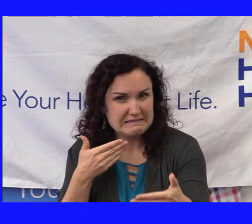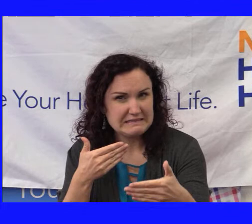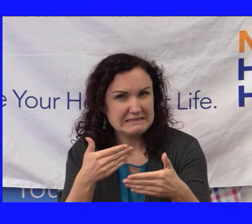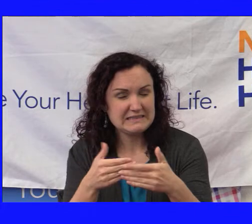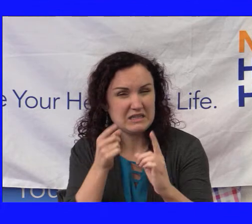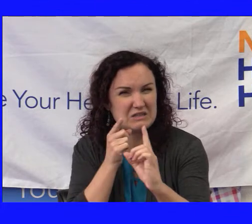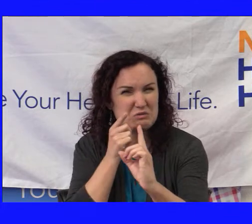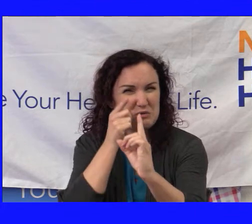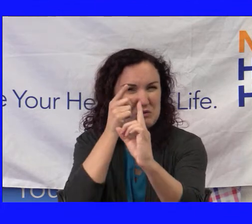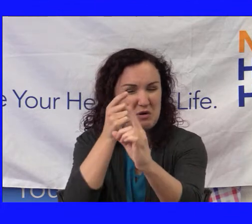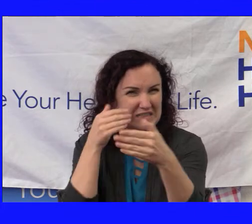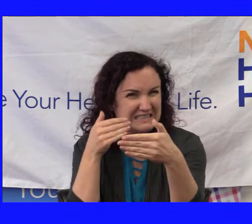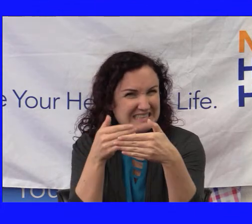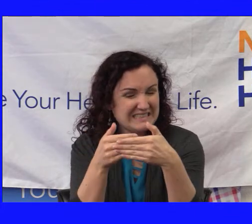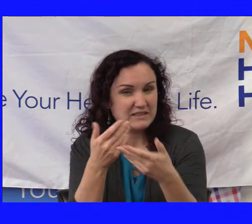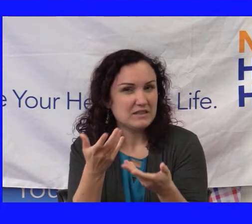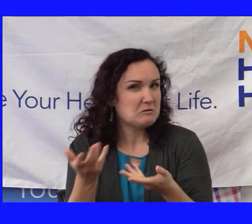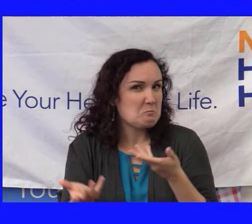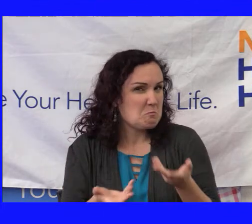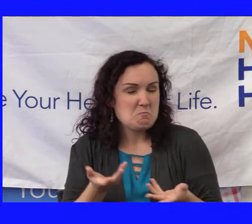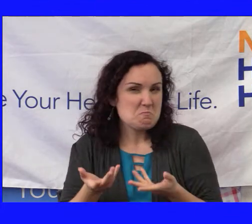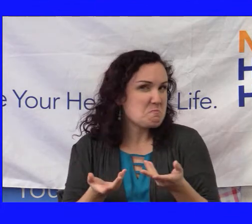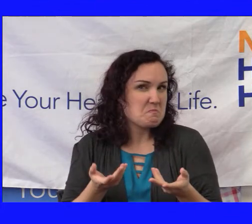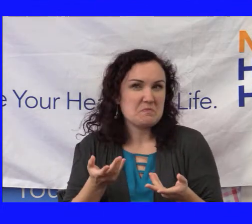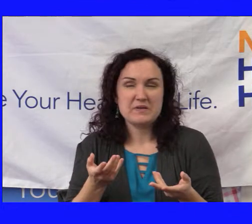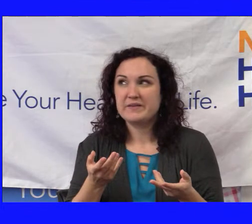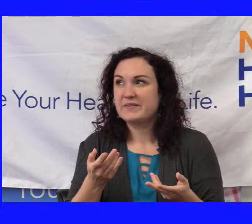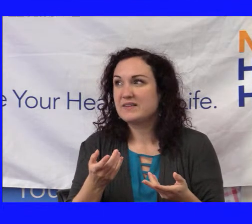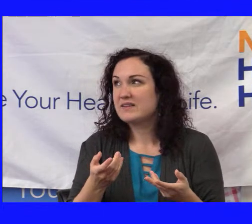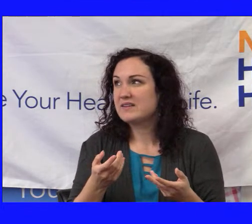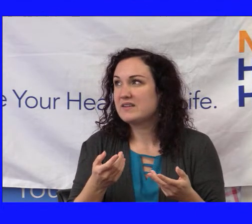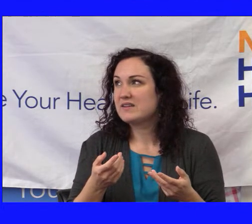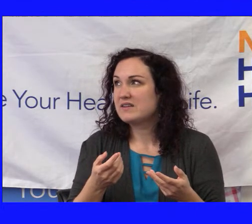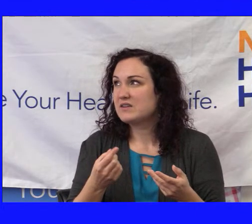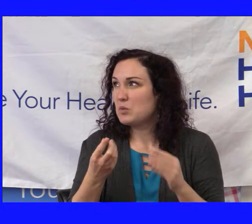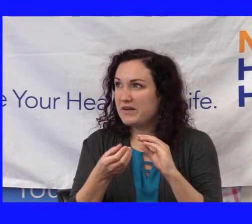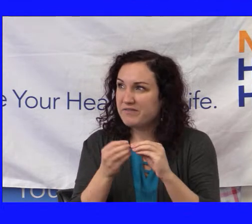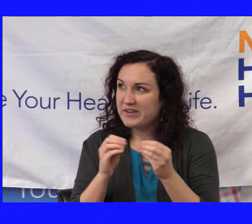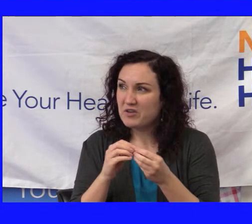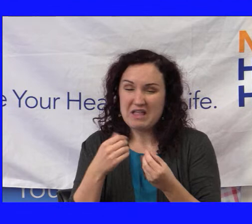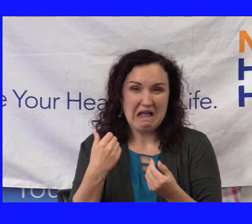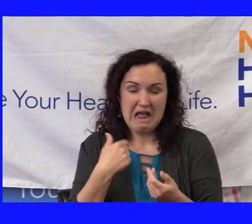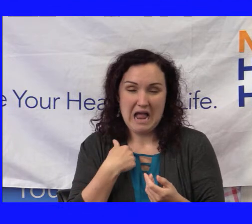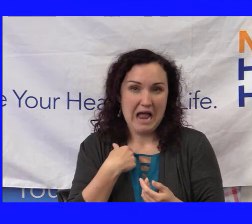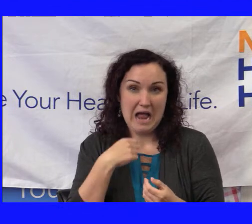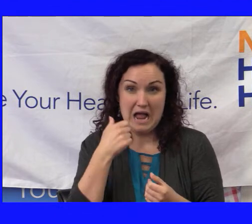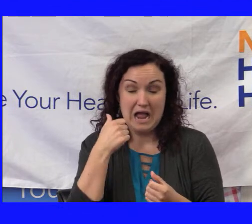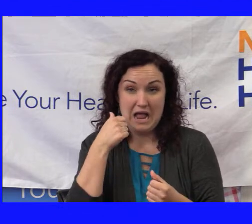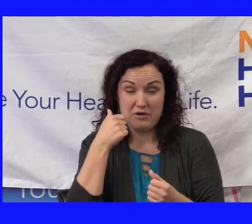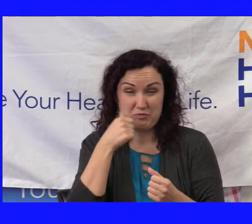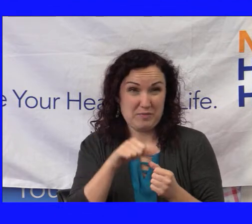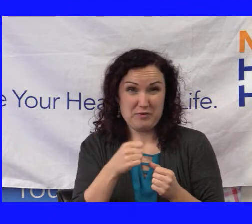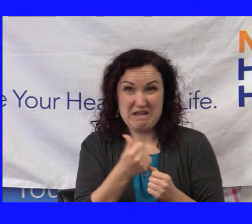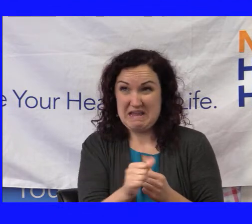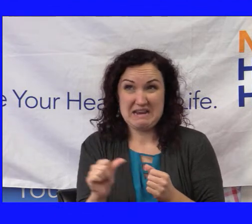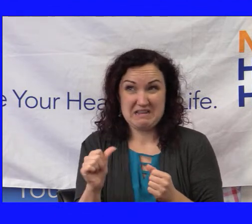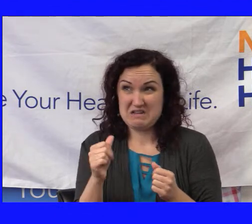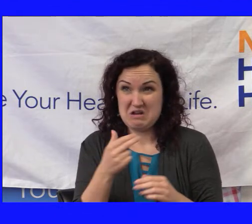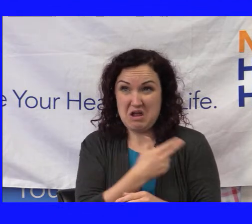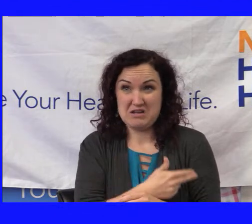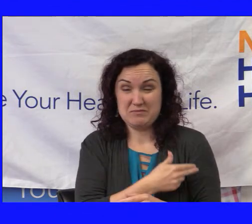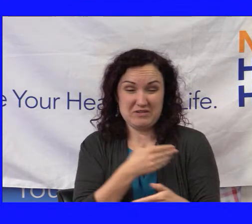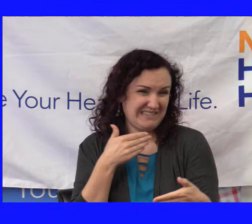target. It's a figure that I don't even remember any of the hospitals coming close to